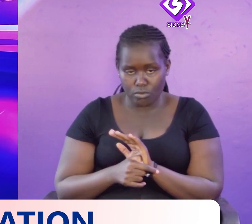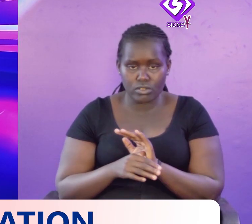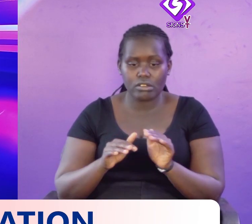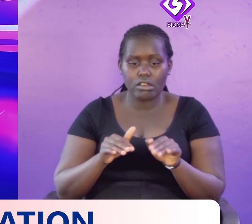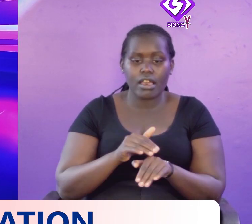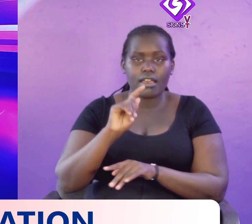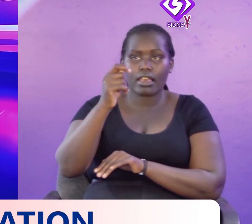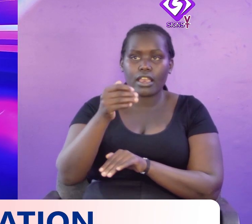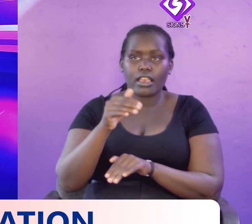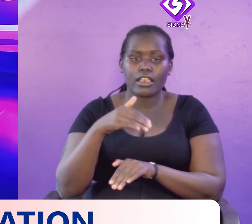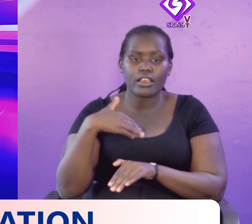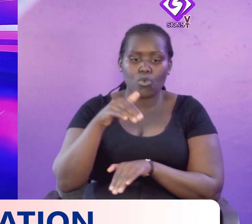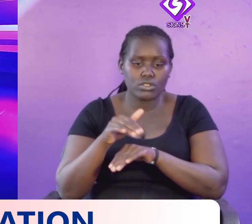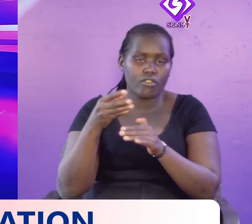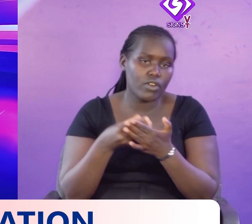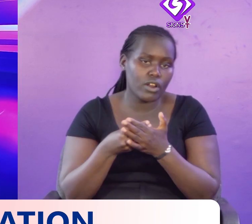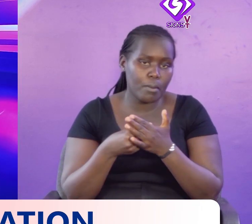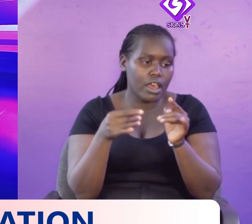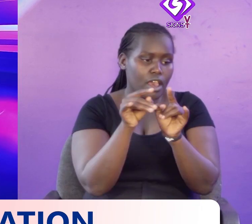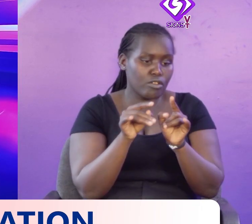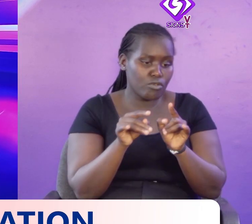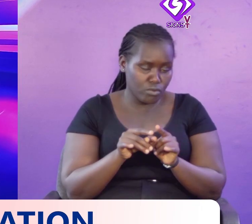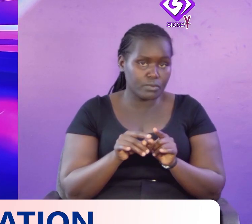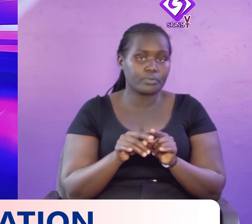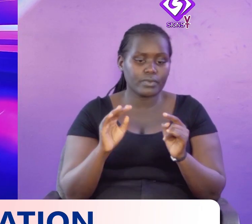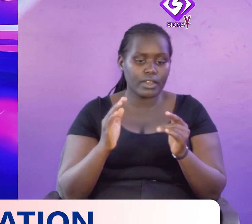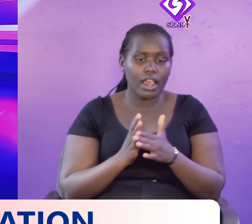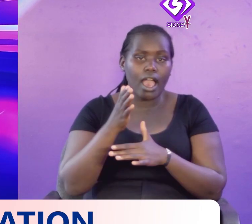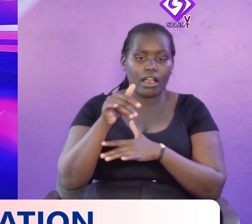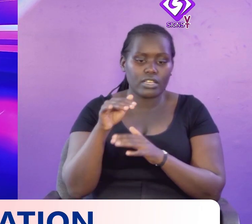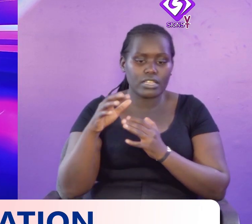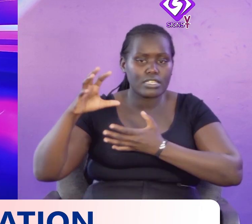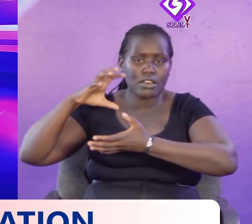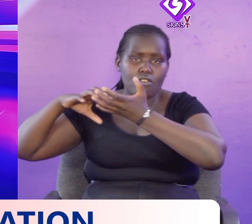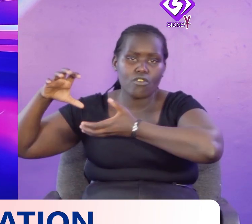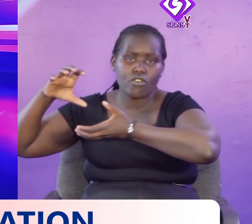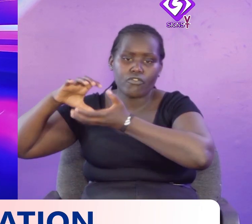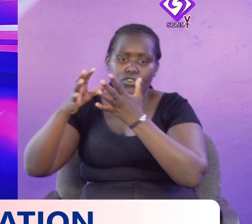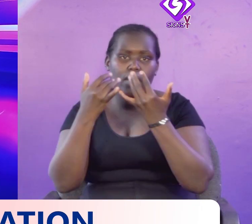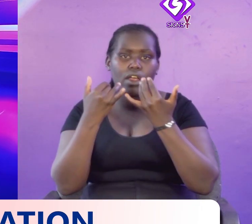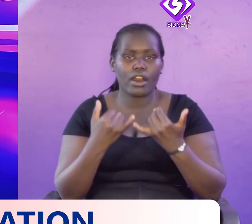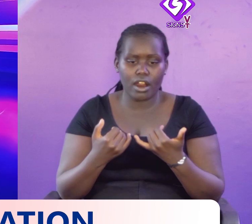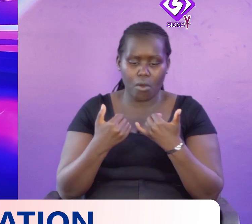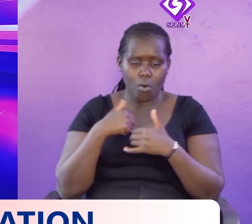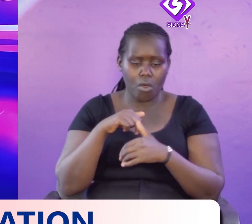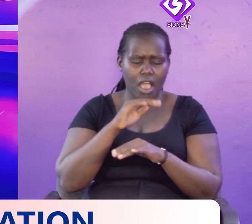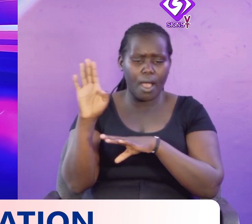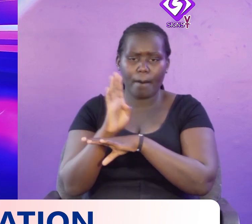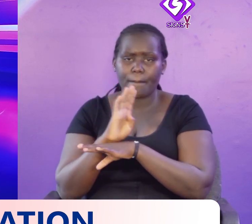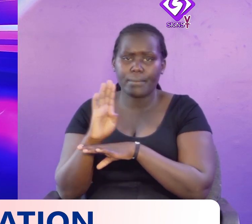follow after money. And again now, after this confusion is made, because right now they are so busy,